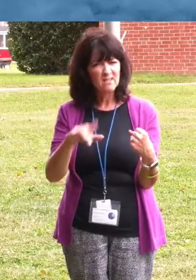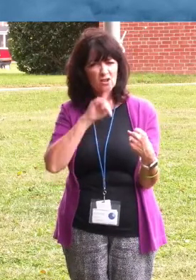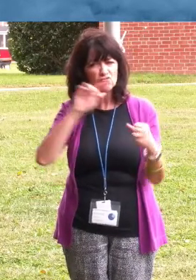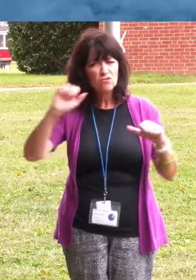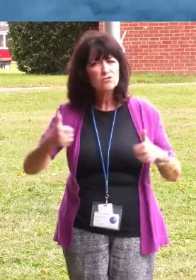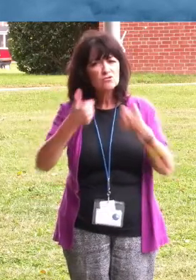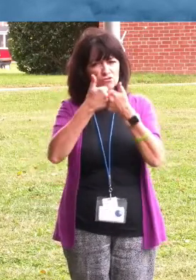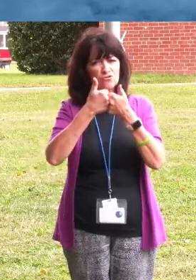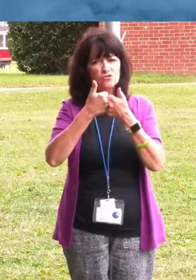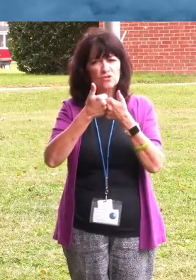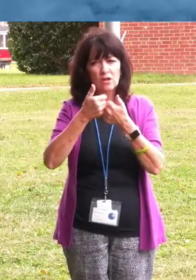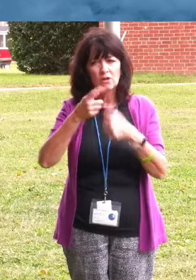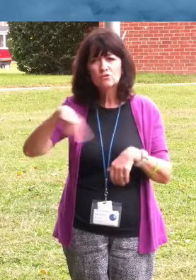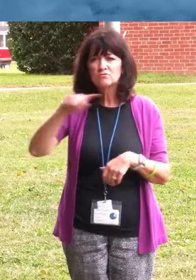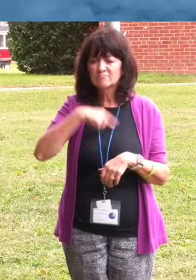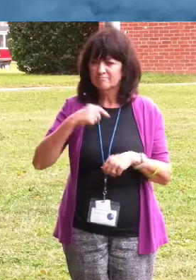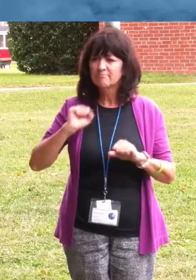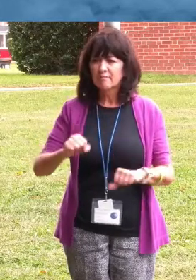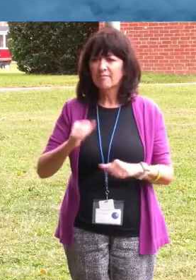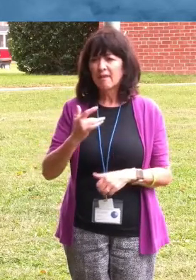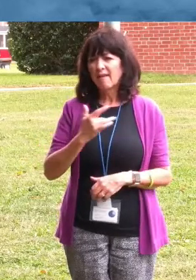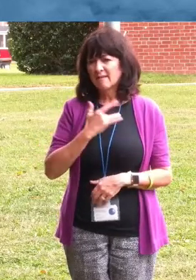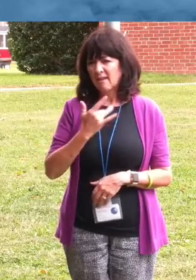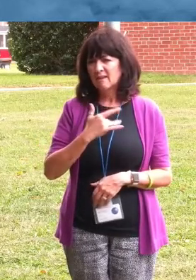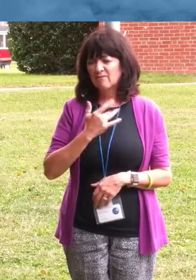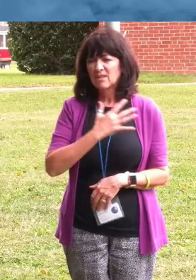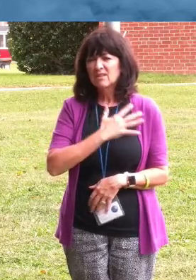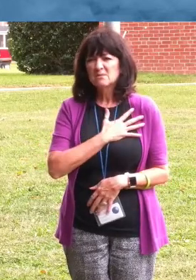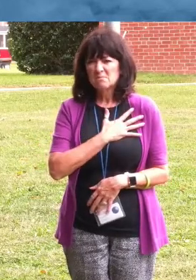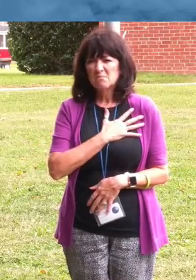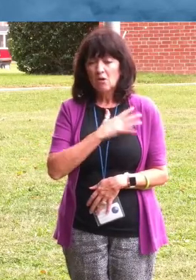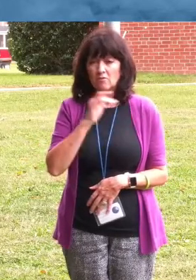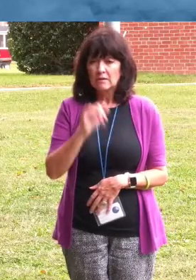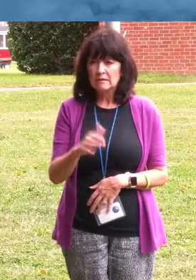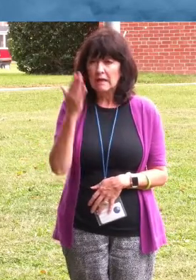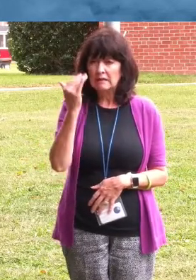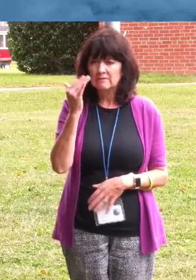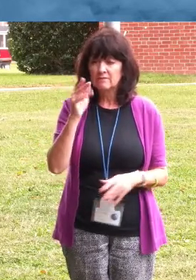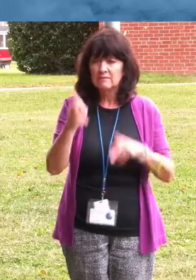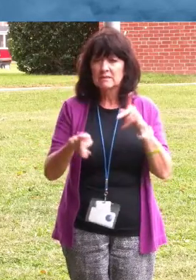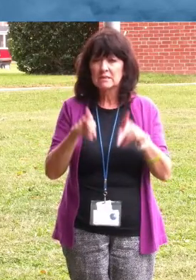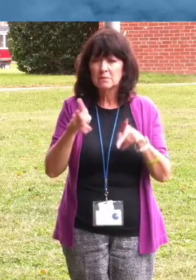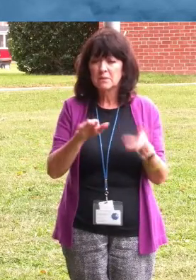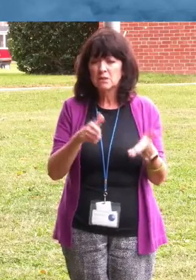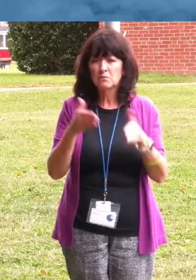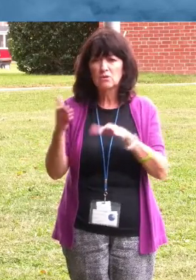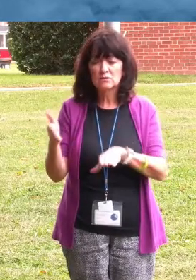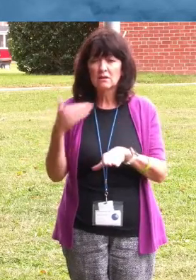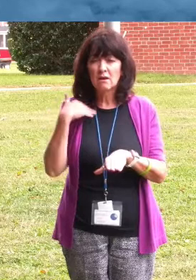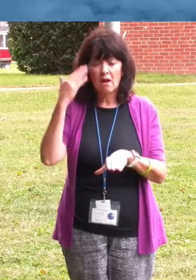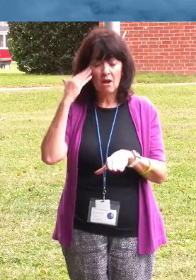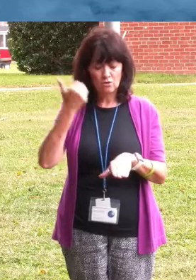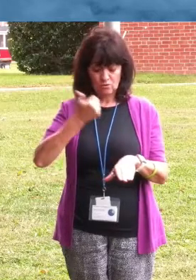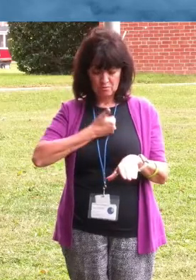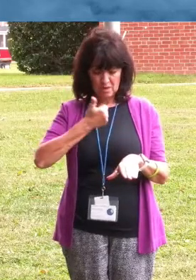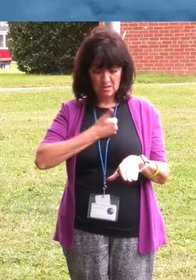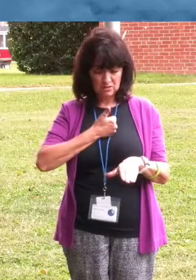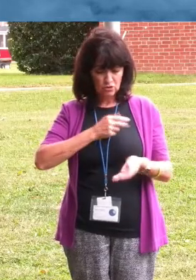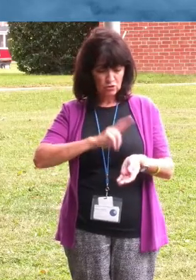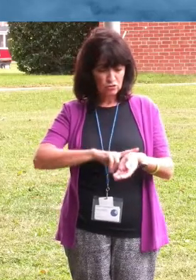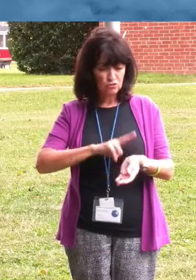faced. I can feel in my heart the 15 members who were lost here. I know as a nurse, I have been present when we're